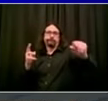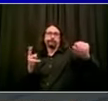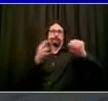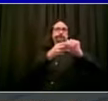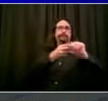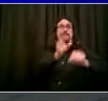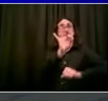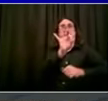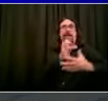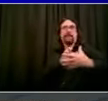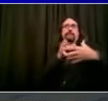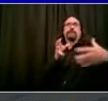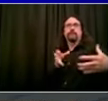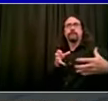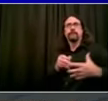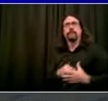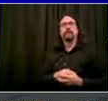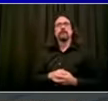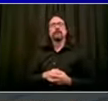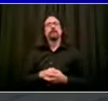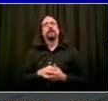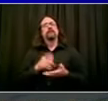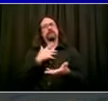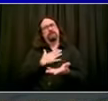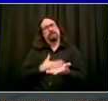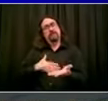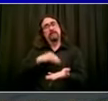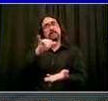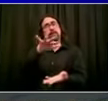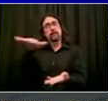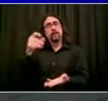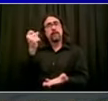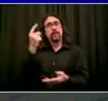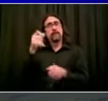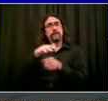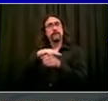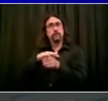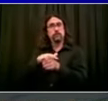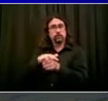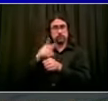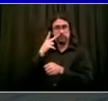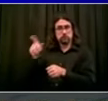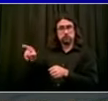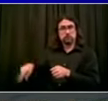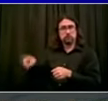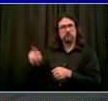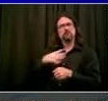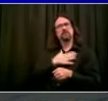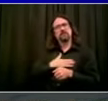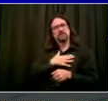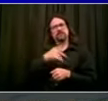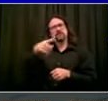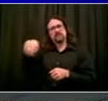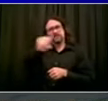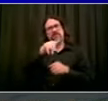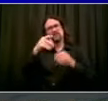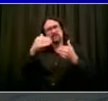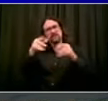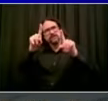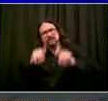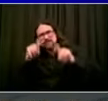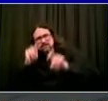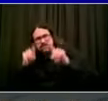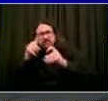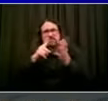extensive effort right now moving testing resources into all the affected areas. That will continue to grow every single day. I want you to